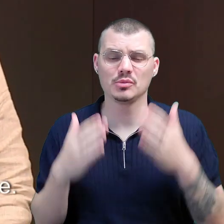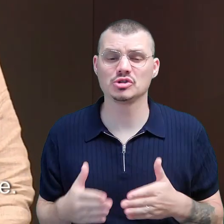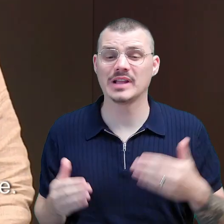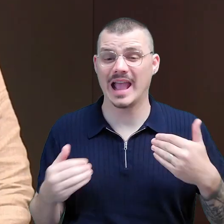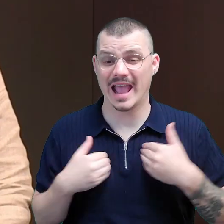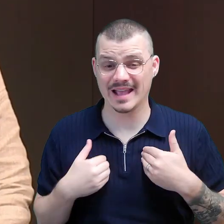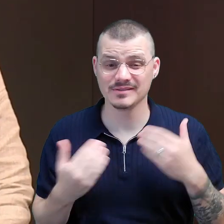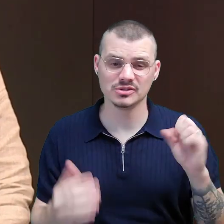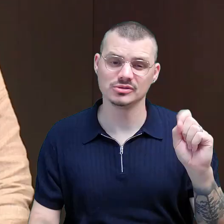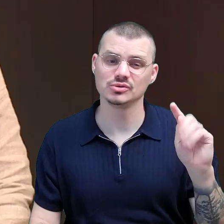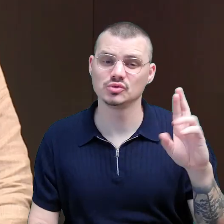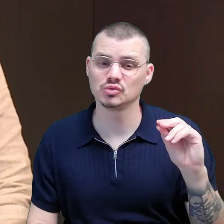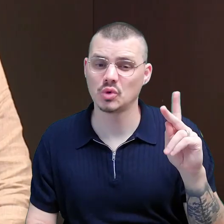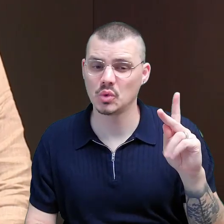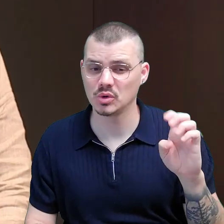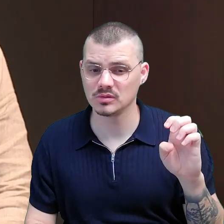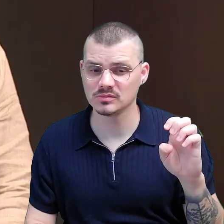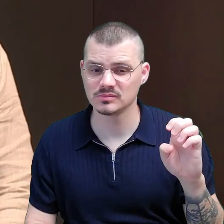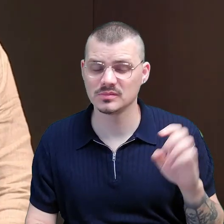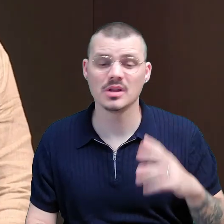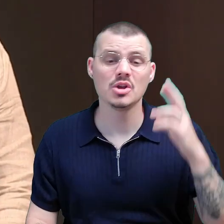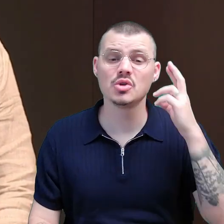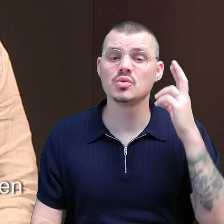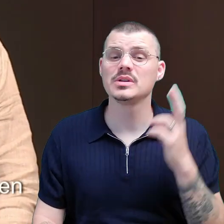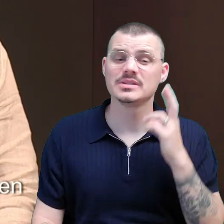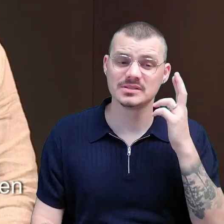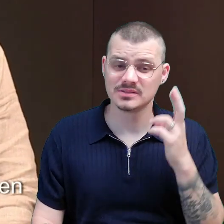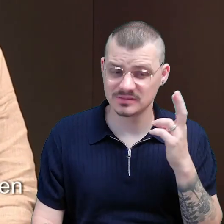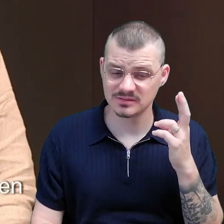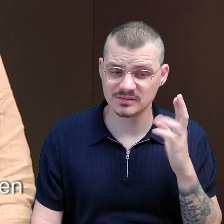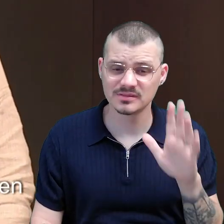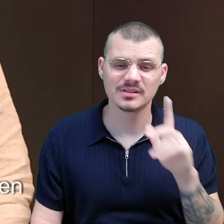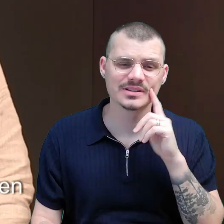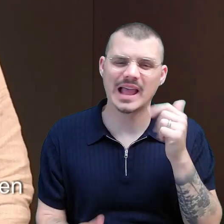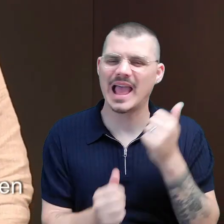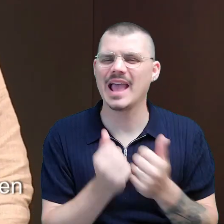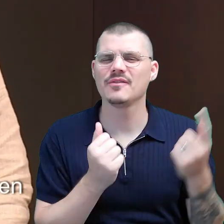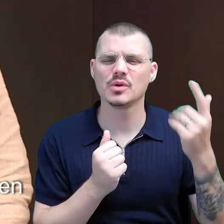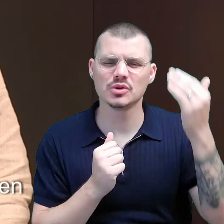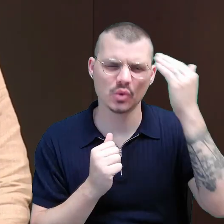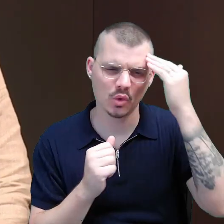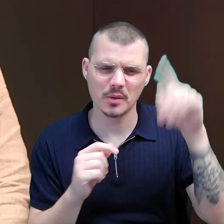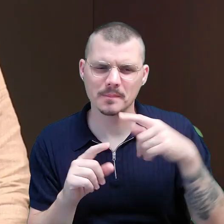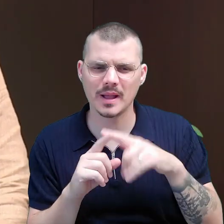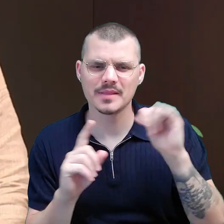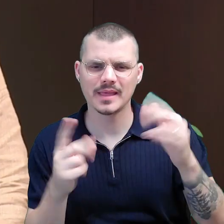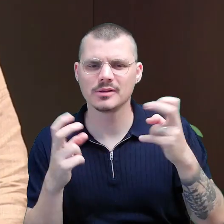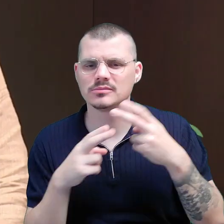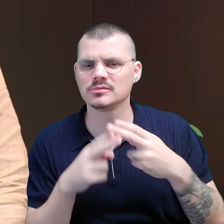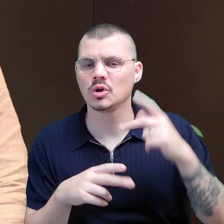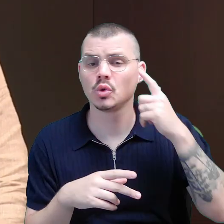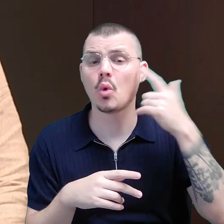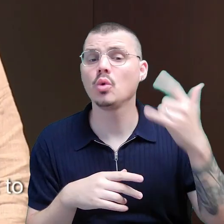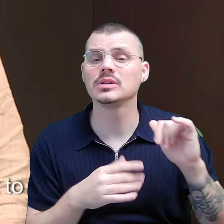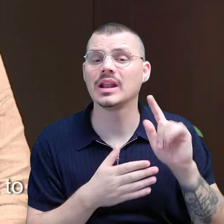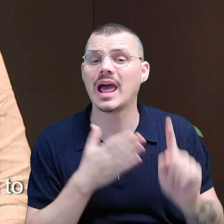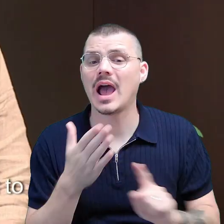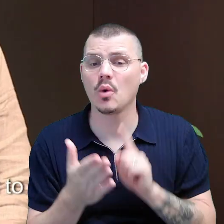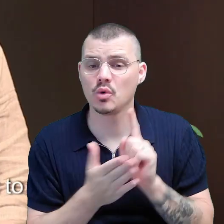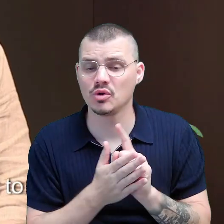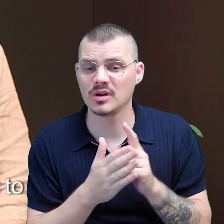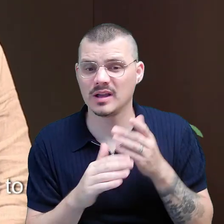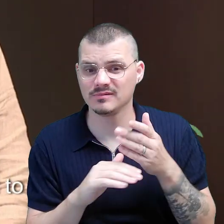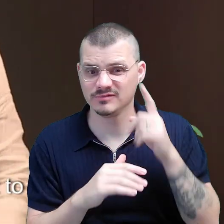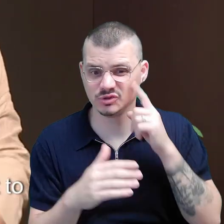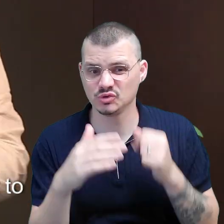a stroke. And the reason for that is that everybody knows about the golden hour, they're supposed to. And they all